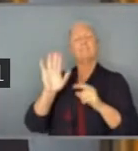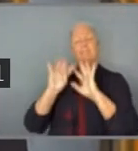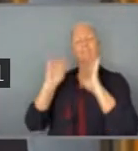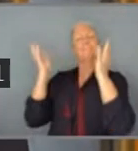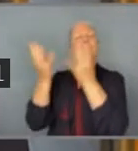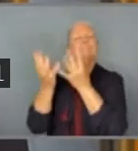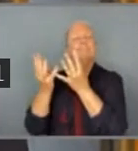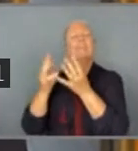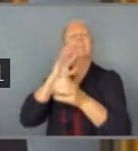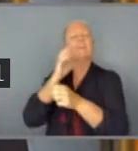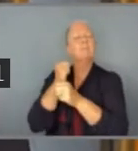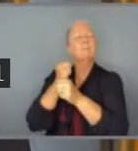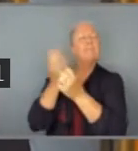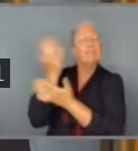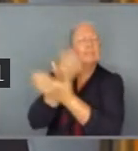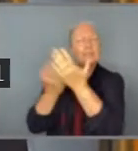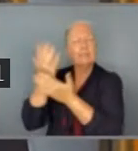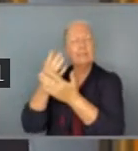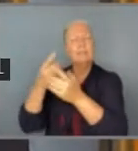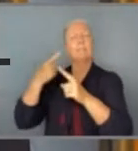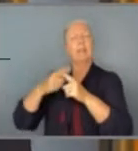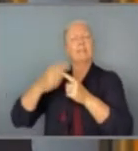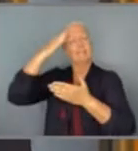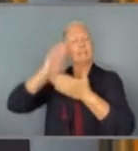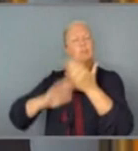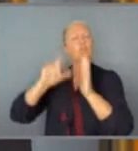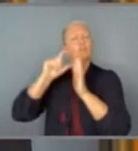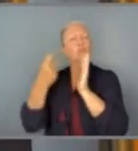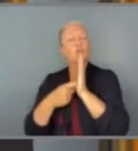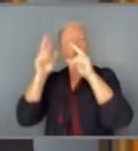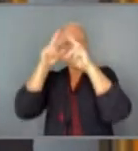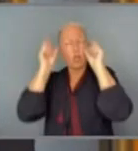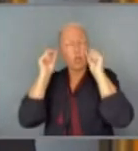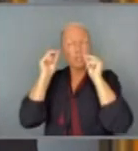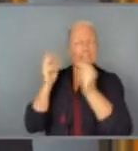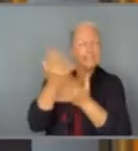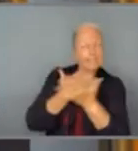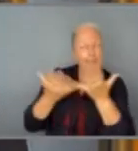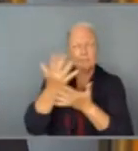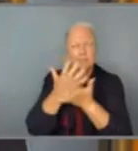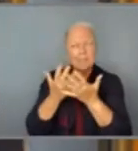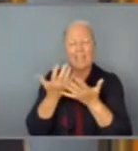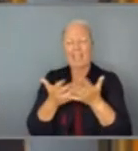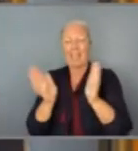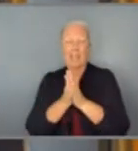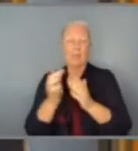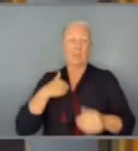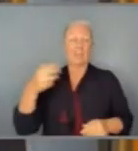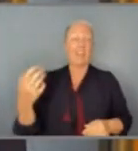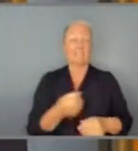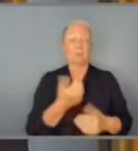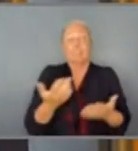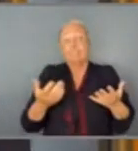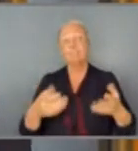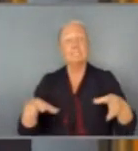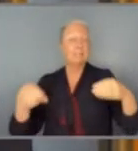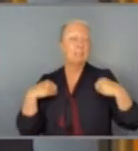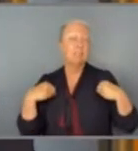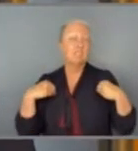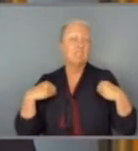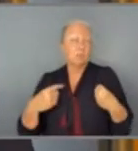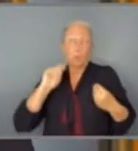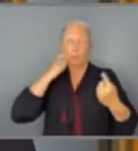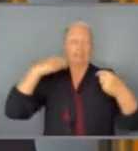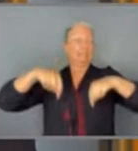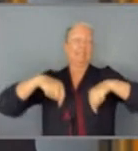this week at AHPPC about how that living with COVID and living with this type of COVID, the Omicron variant, looks like. So